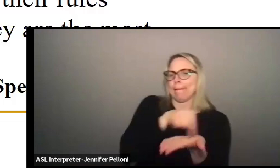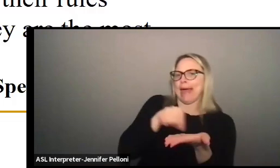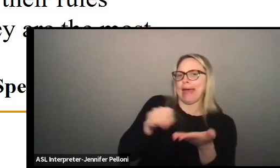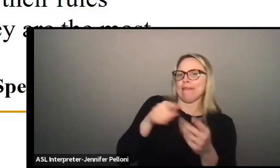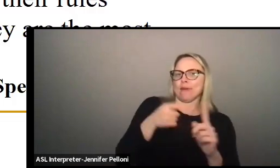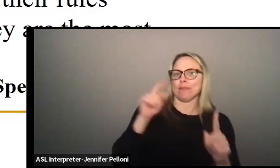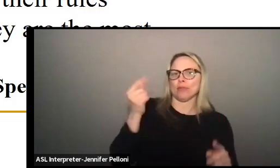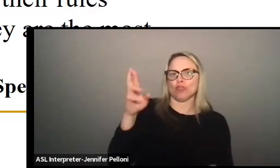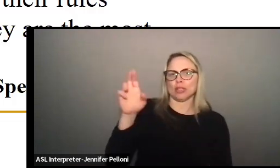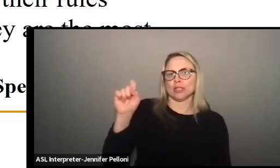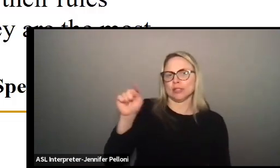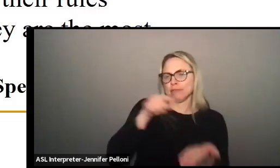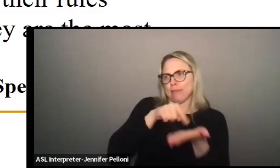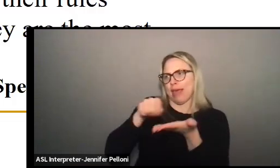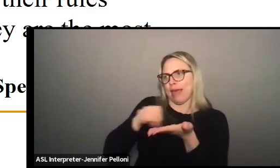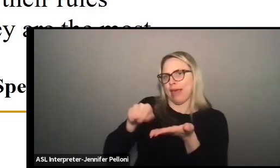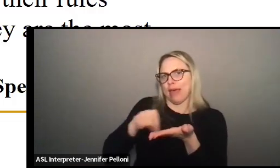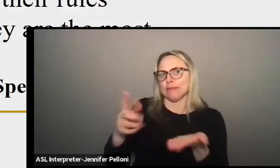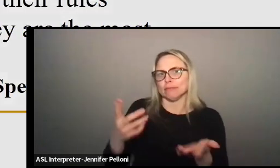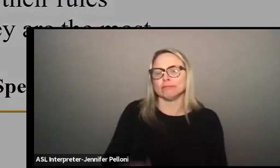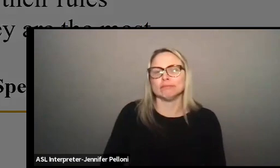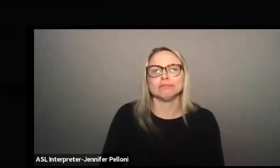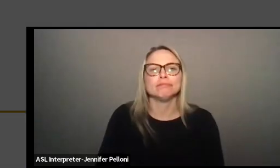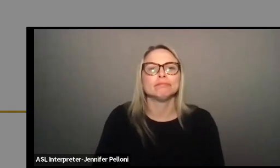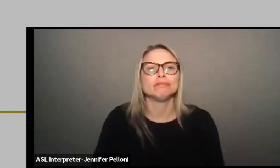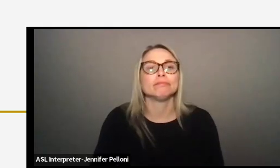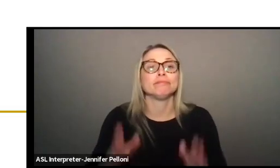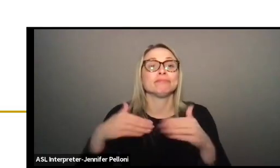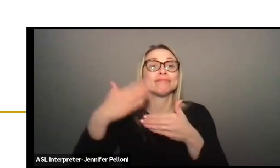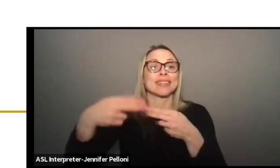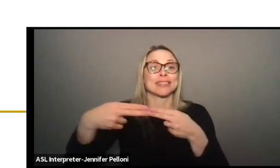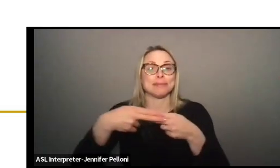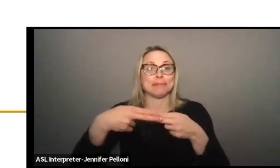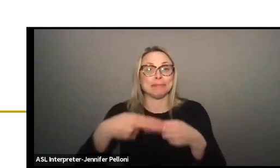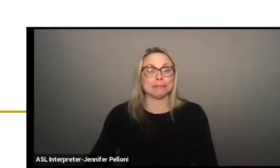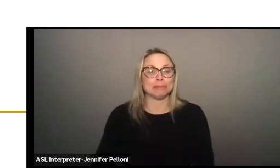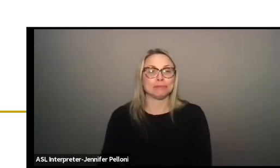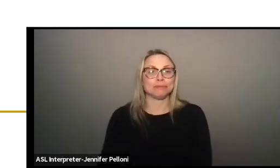trust. Next slide, please.